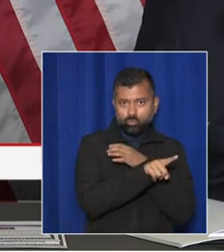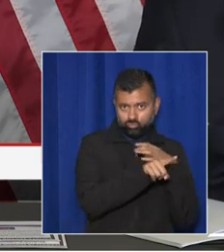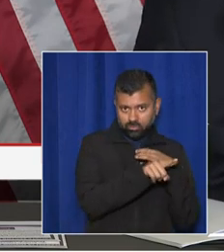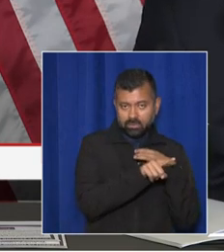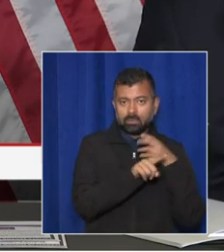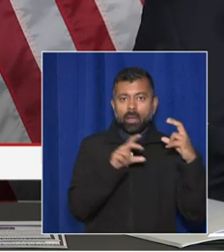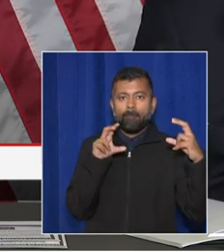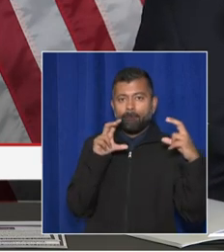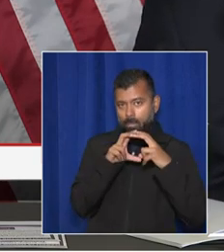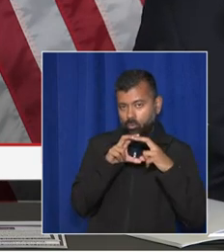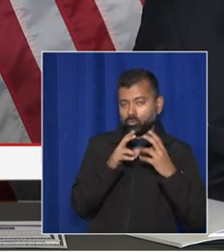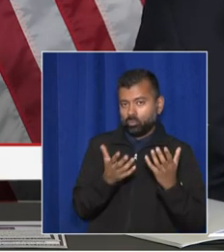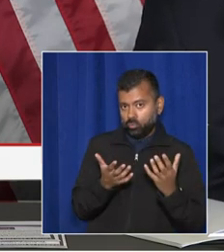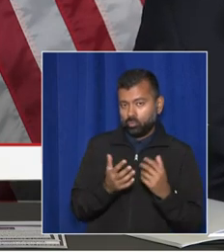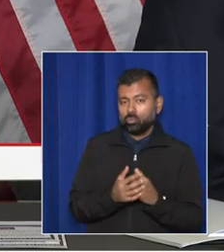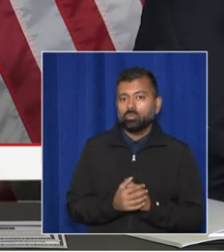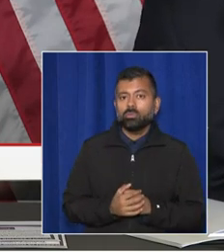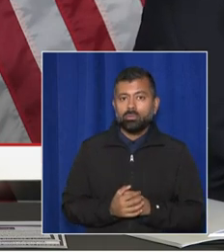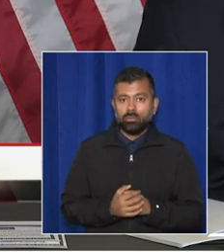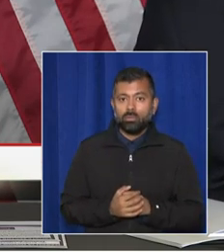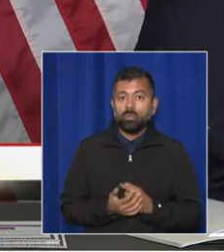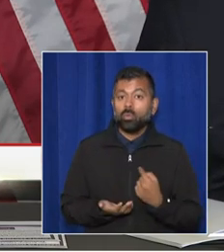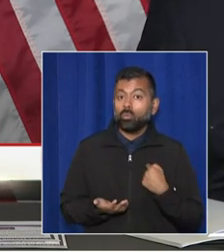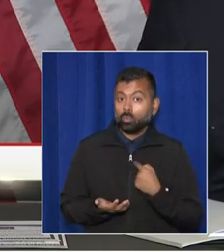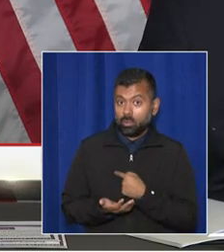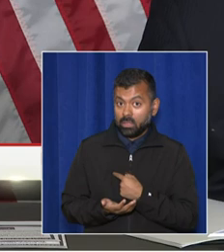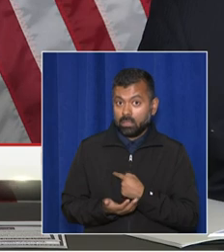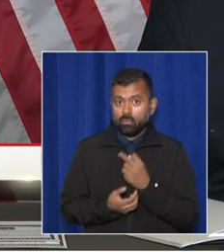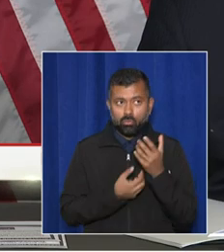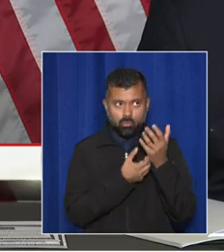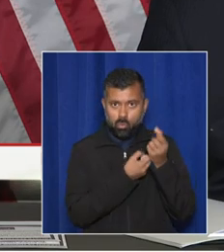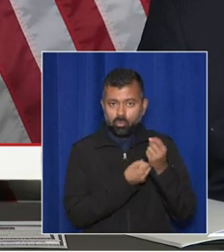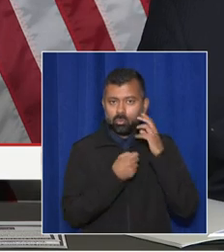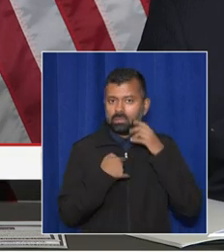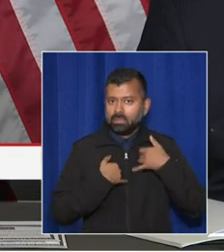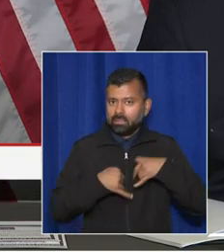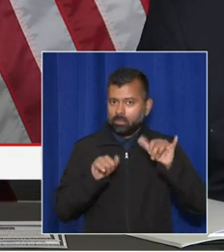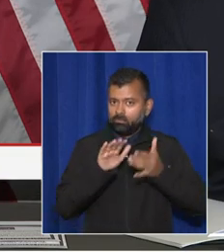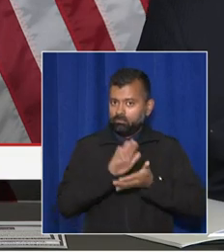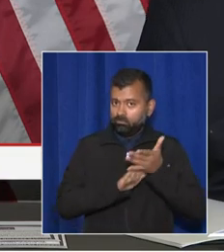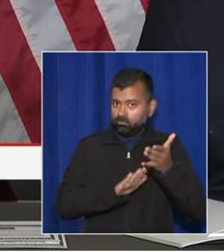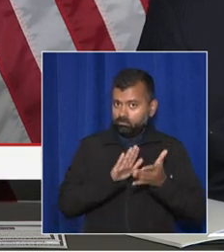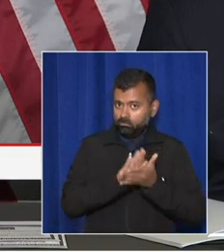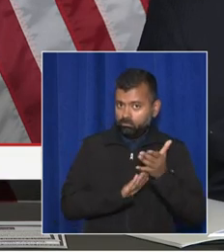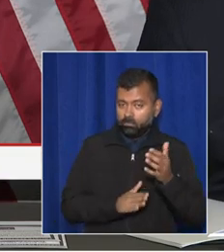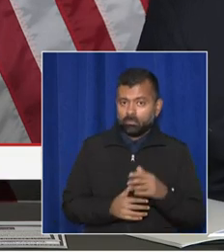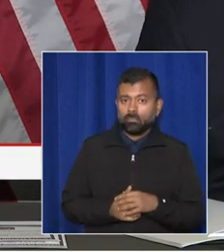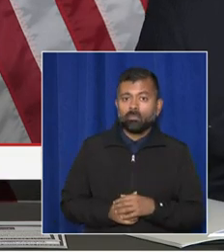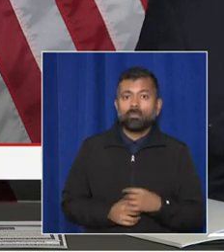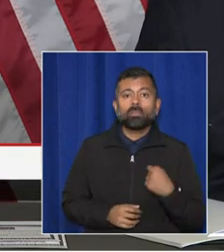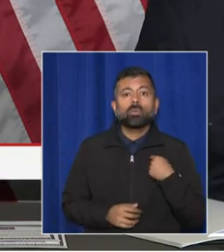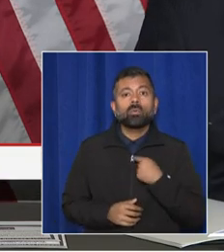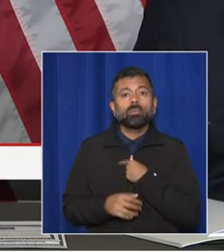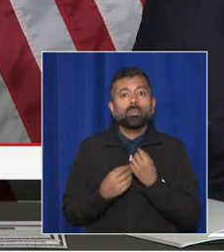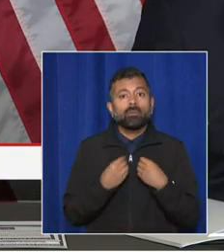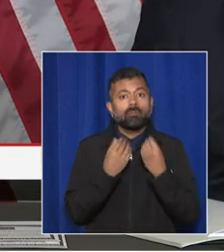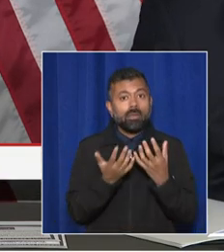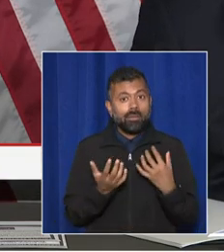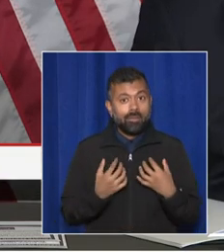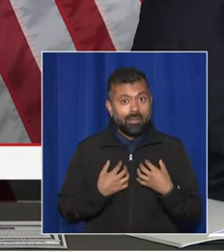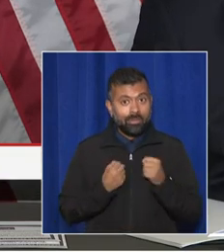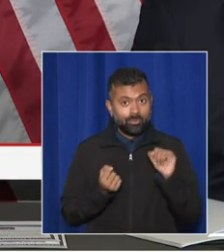Medicaid covers. In a city like ours, certainly it provides health insurance to many people who